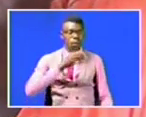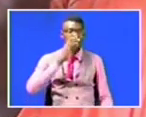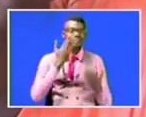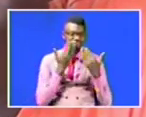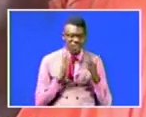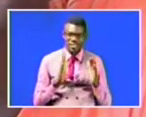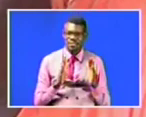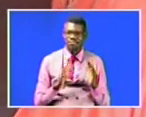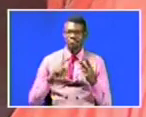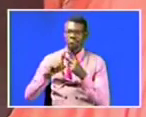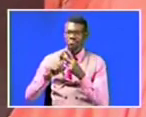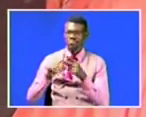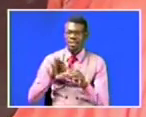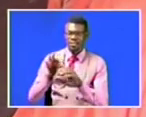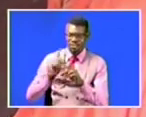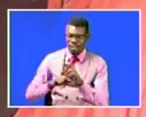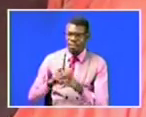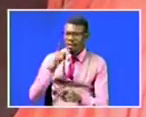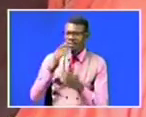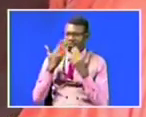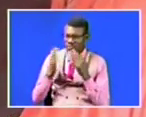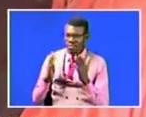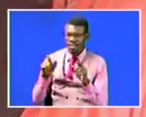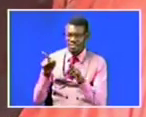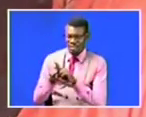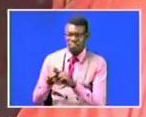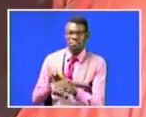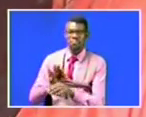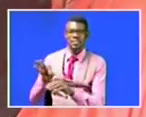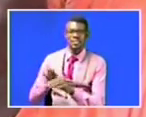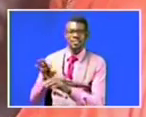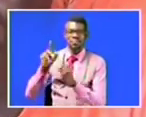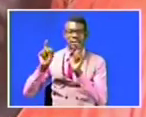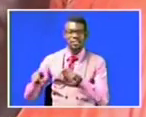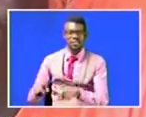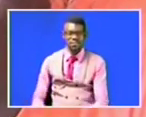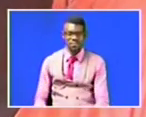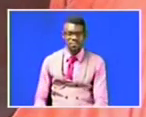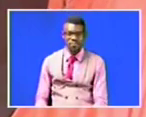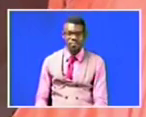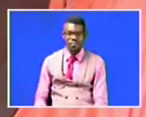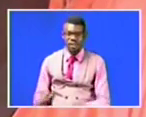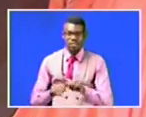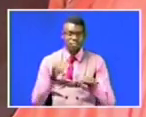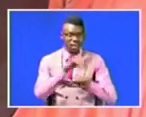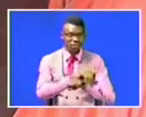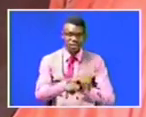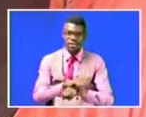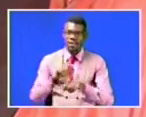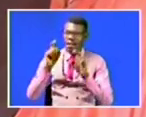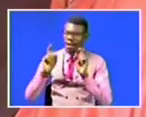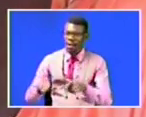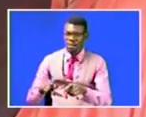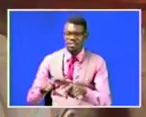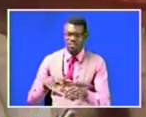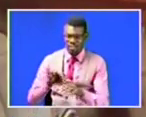alafu baada ya lunch nitapiga chai kama nafasi itapatikana. Alafu pia jioni lazima nipate kikombe ndio